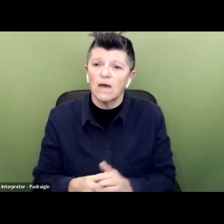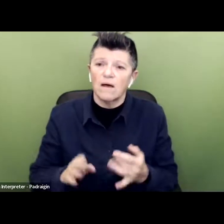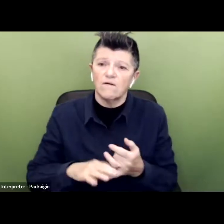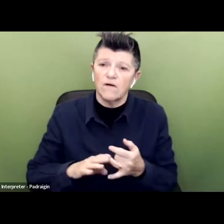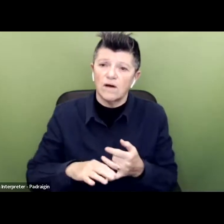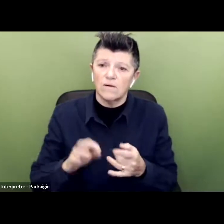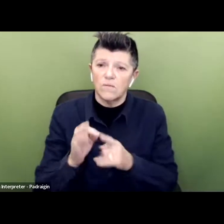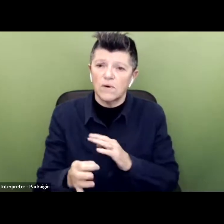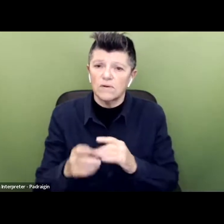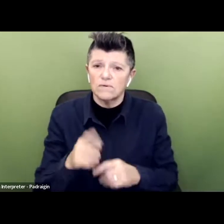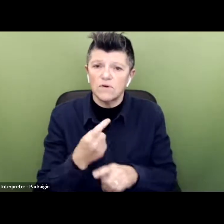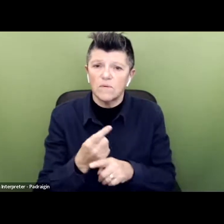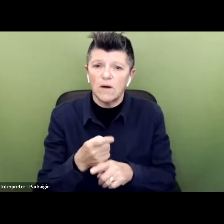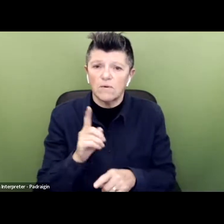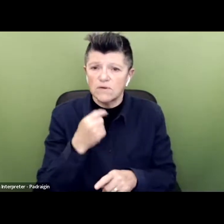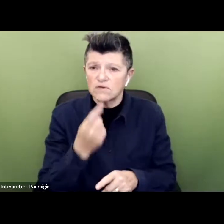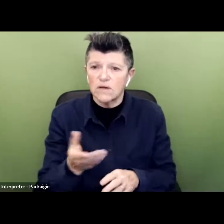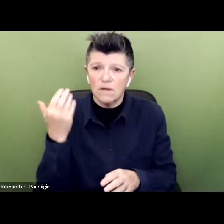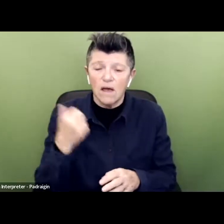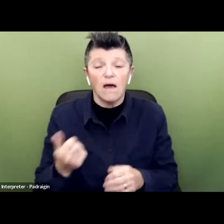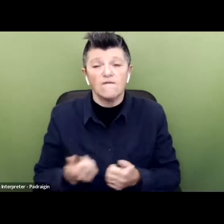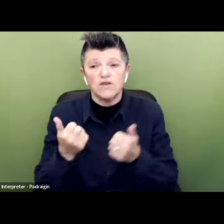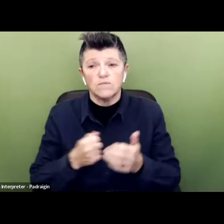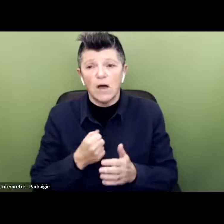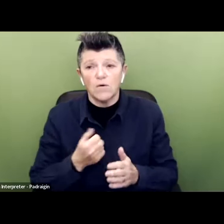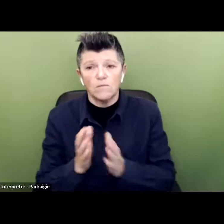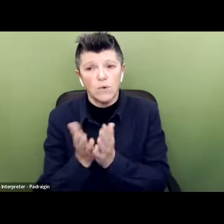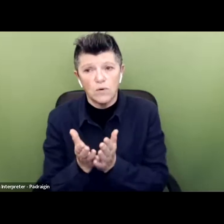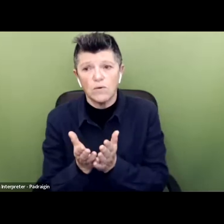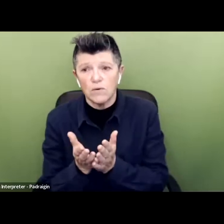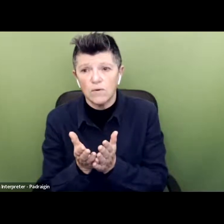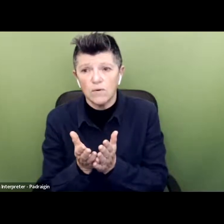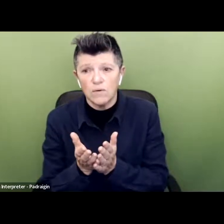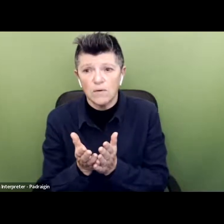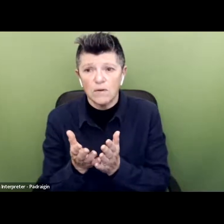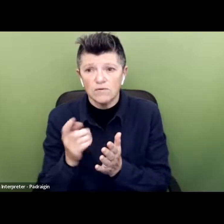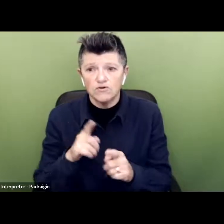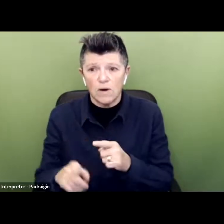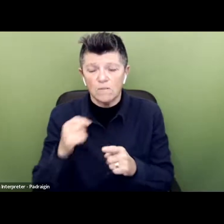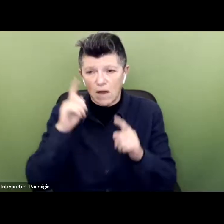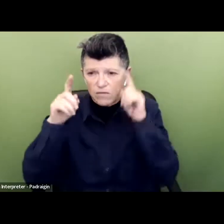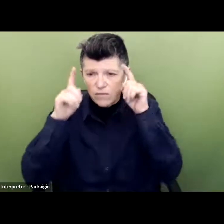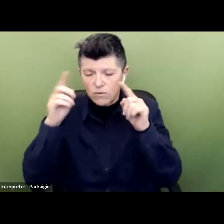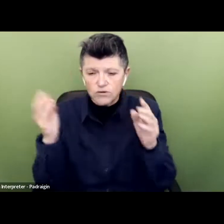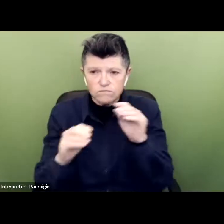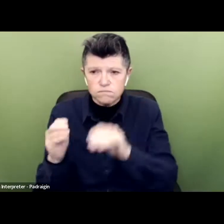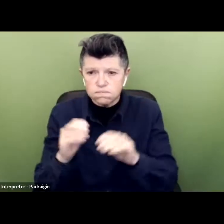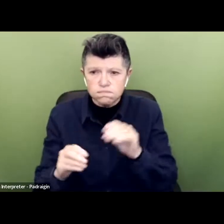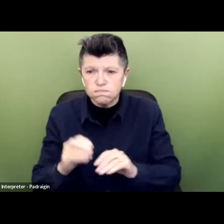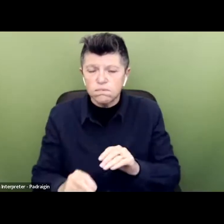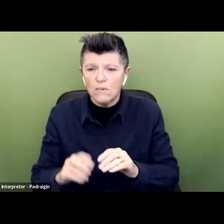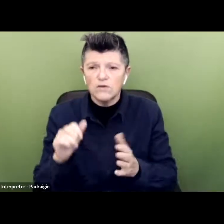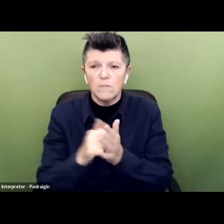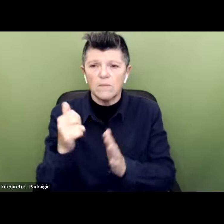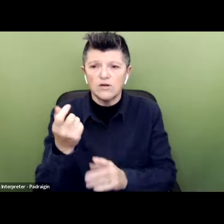taps on something you were saying earlier on, I finished my own book on trying to put together some of my thoughts about inequality last year, published last year, called